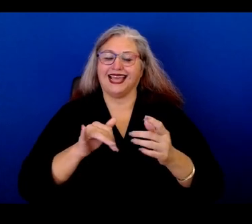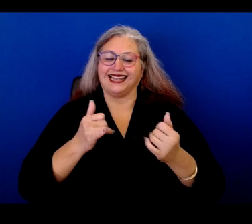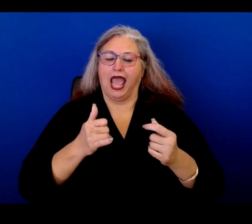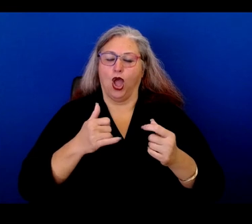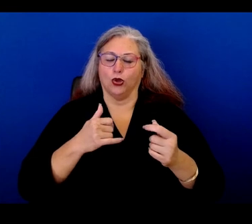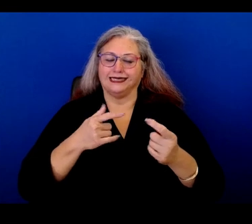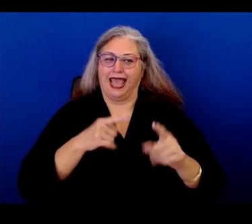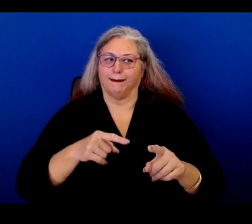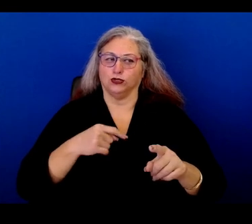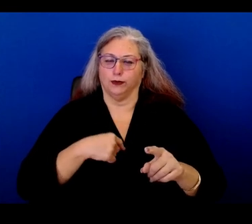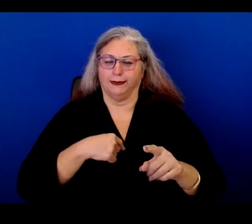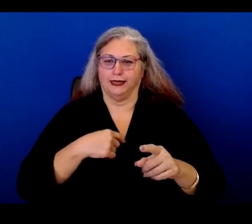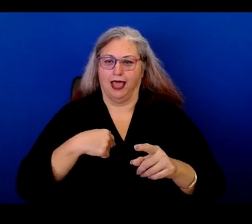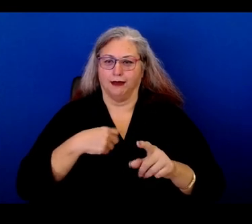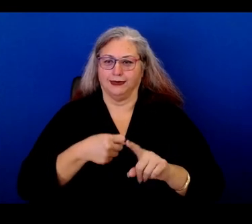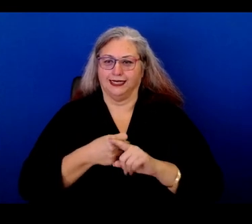happening.